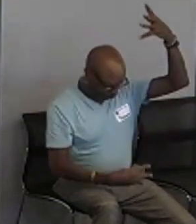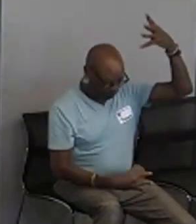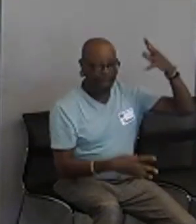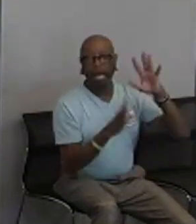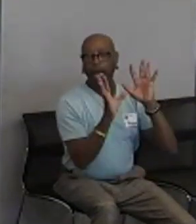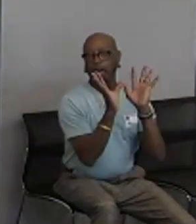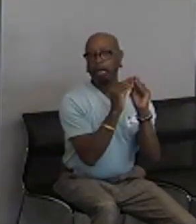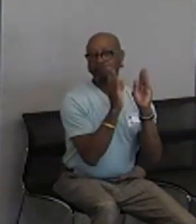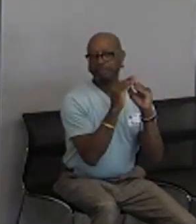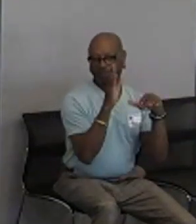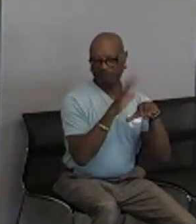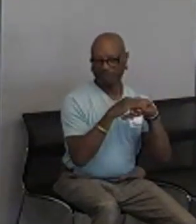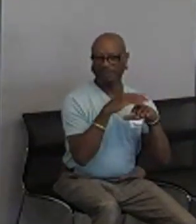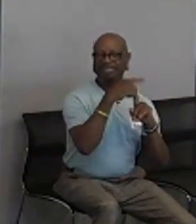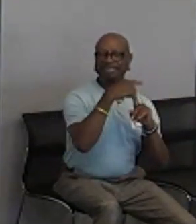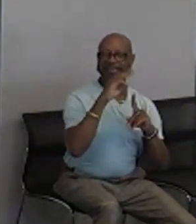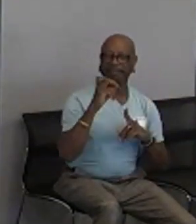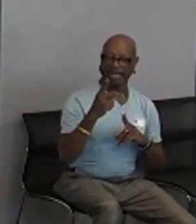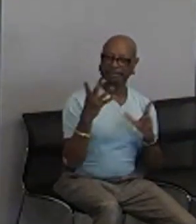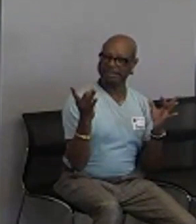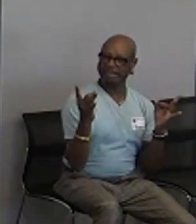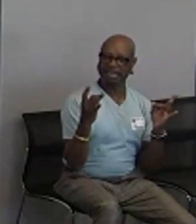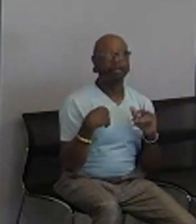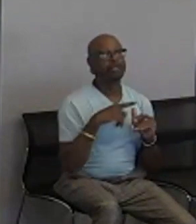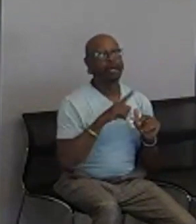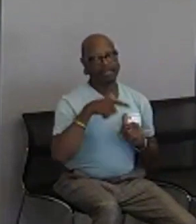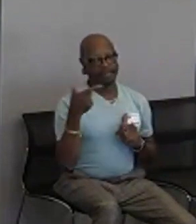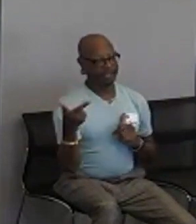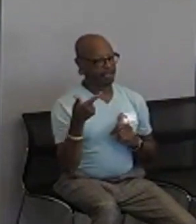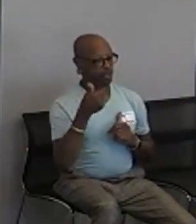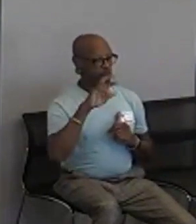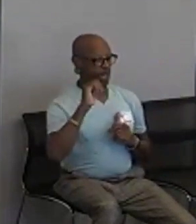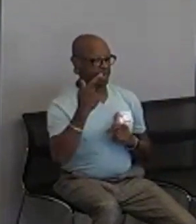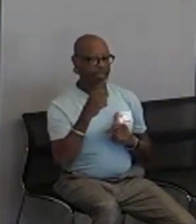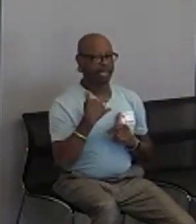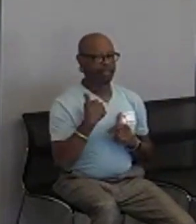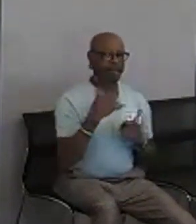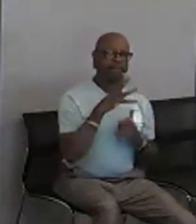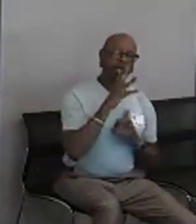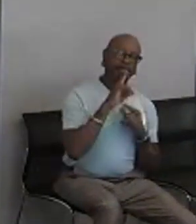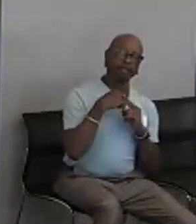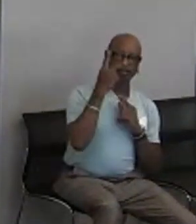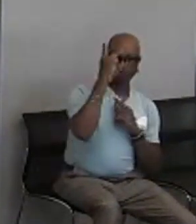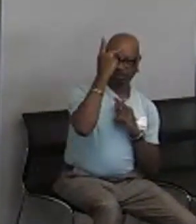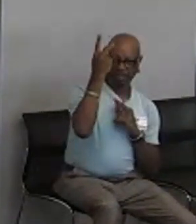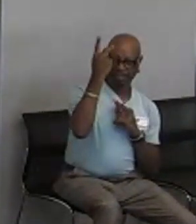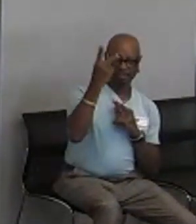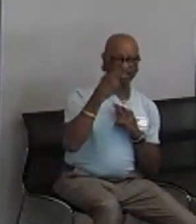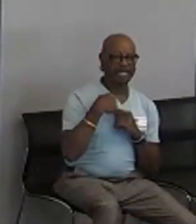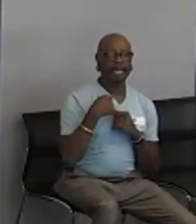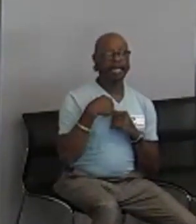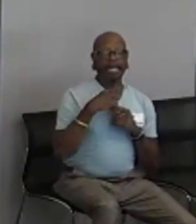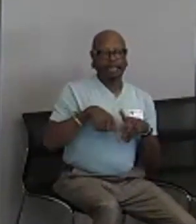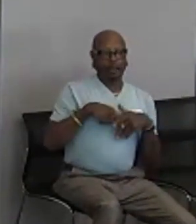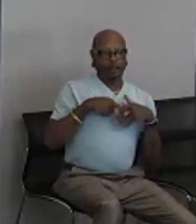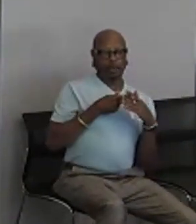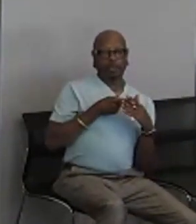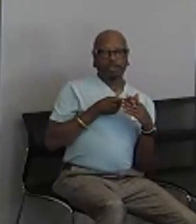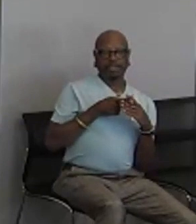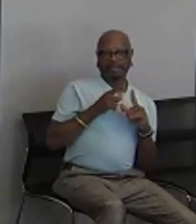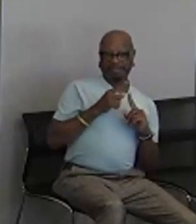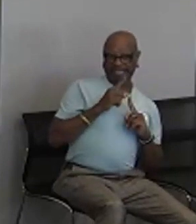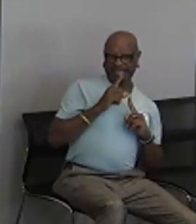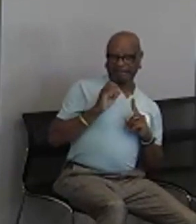conference on this. Yeah. I'm going to hand it over to Greg. Greg, I've been sort of talking about the philosophy and origin of